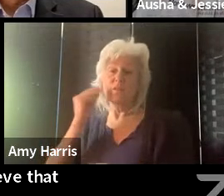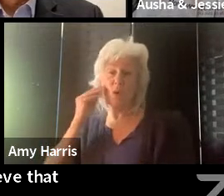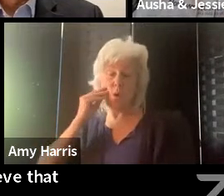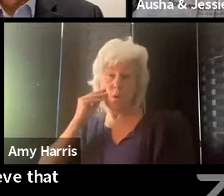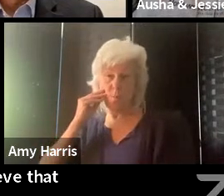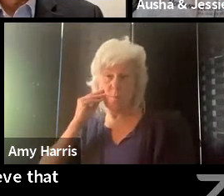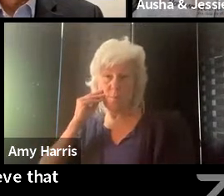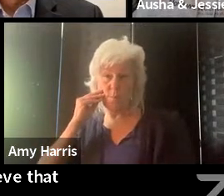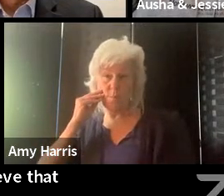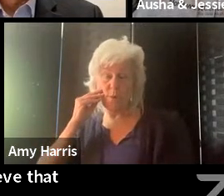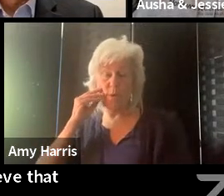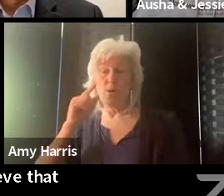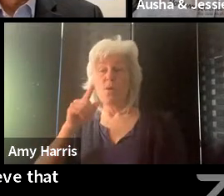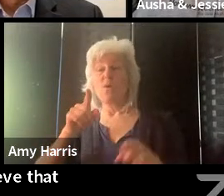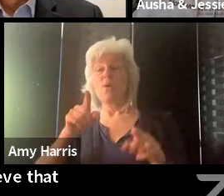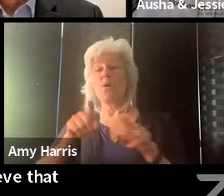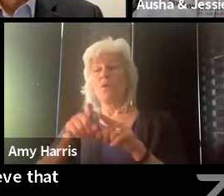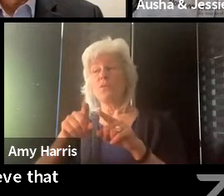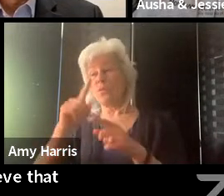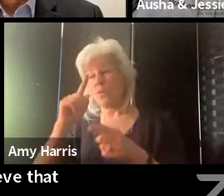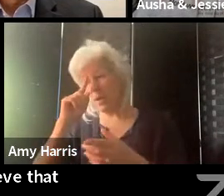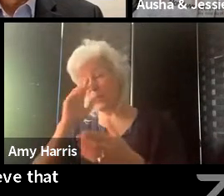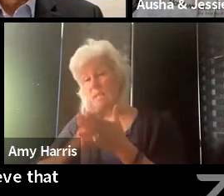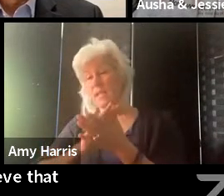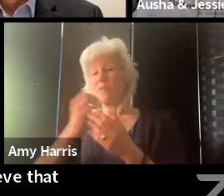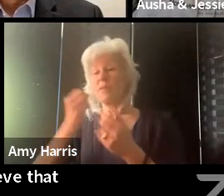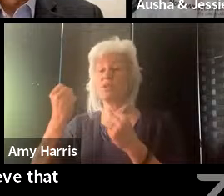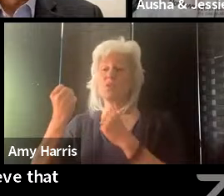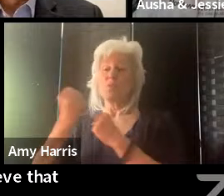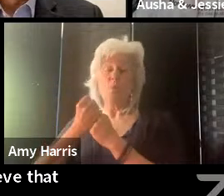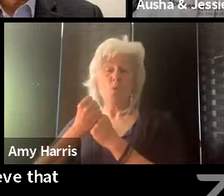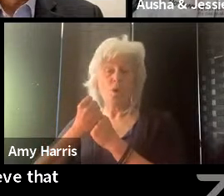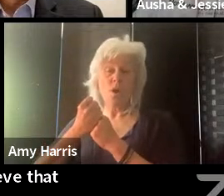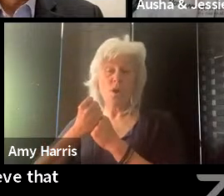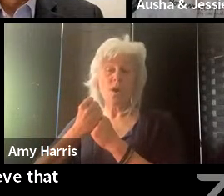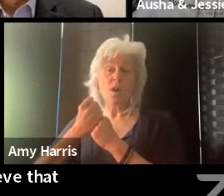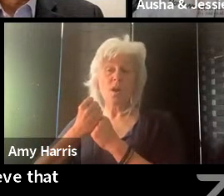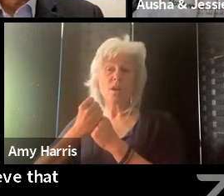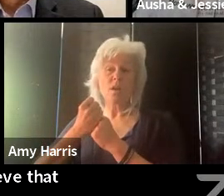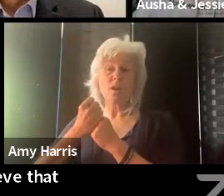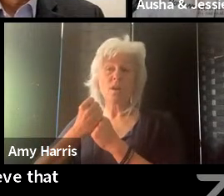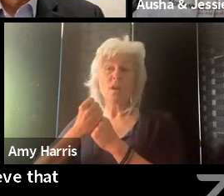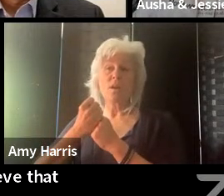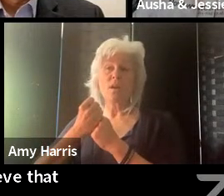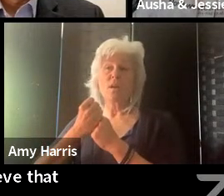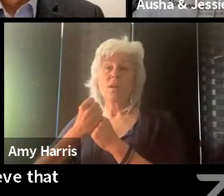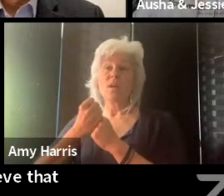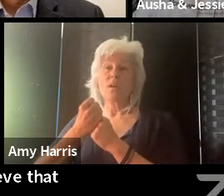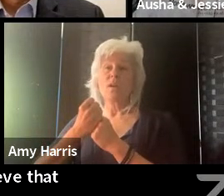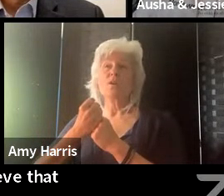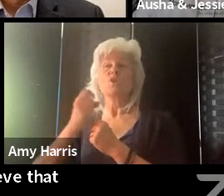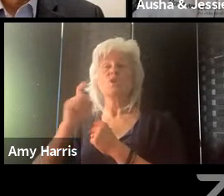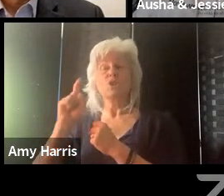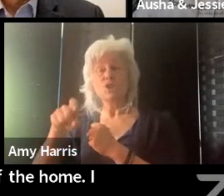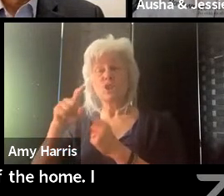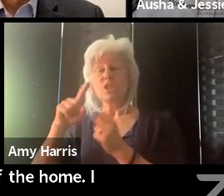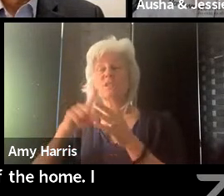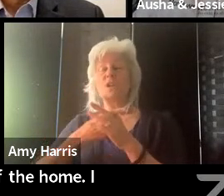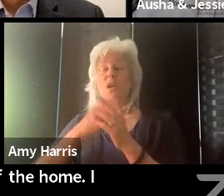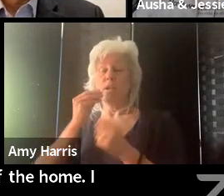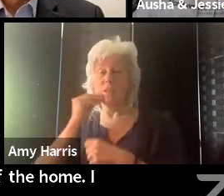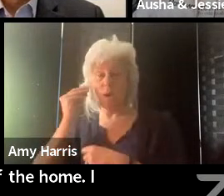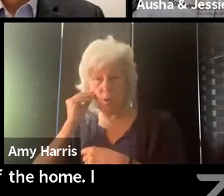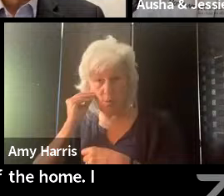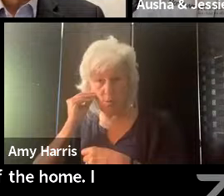believe that support for the children should start in the home. I believe